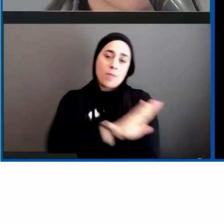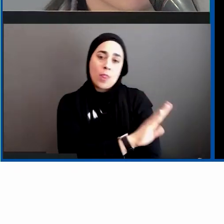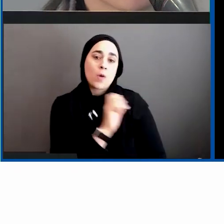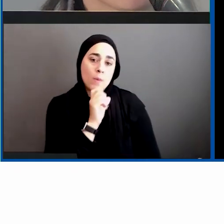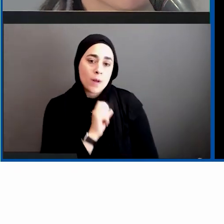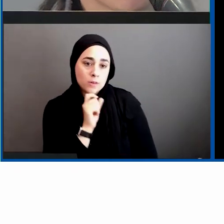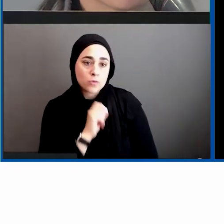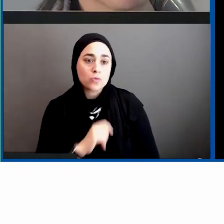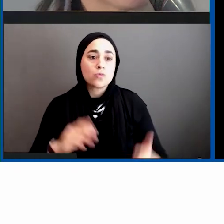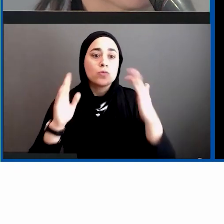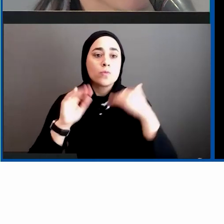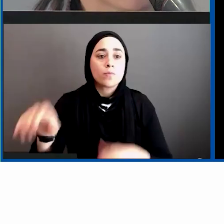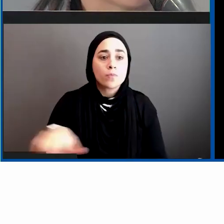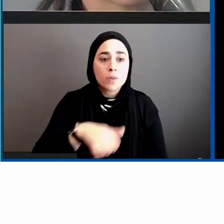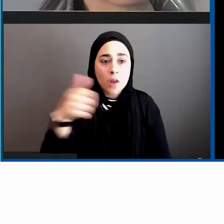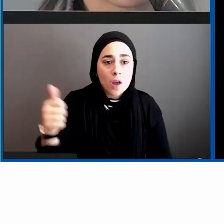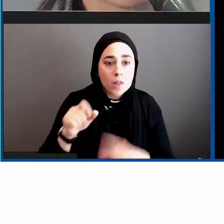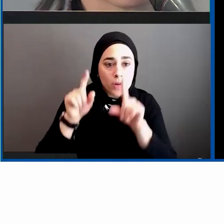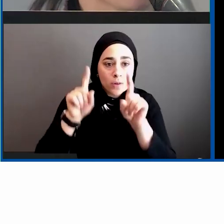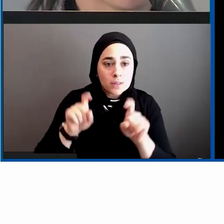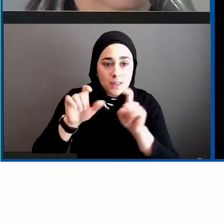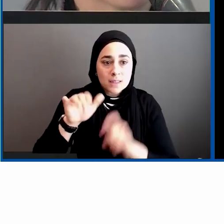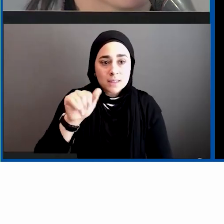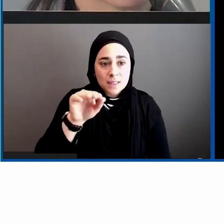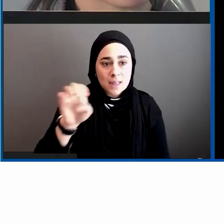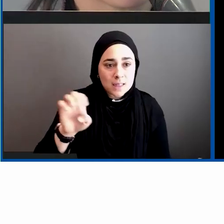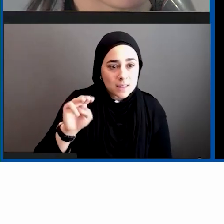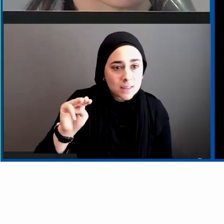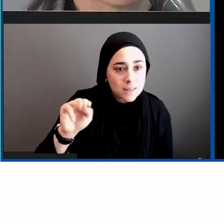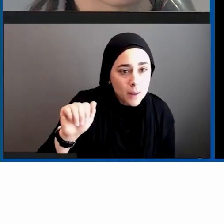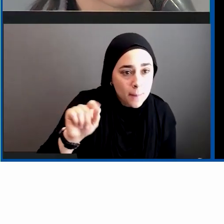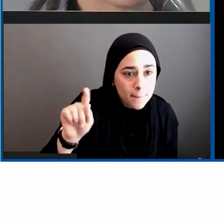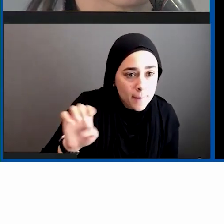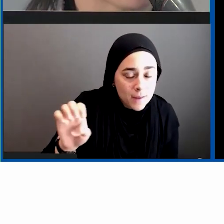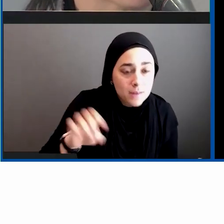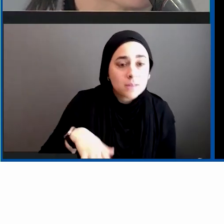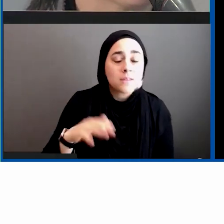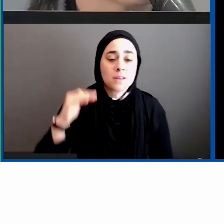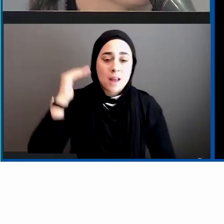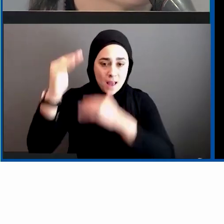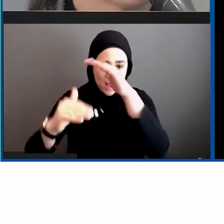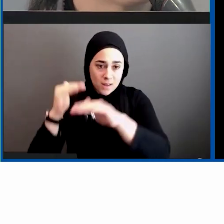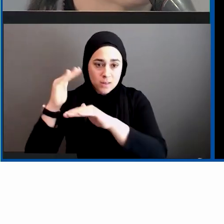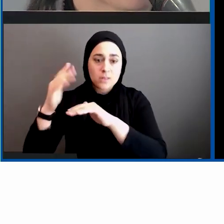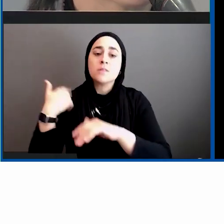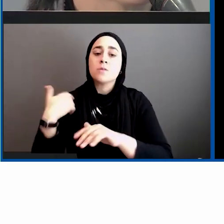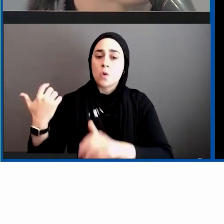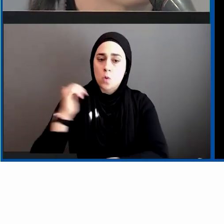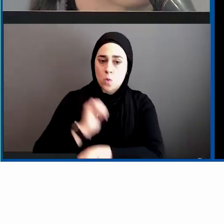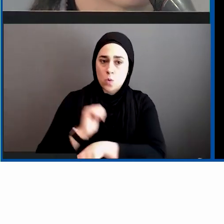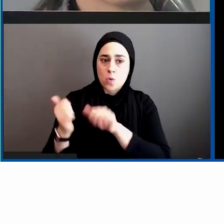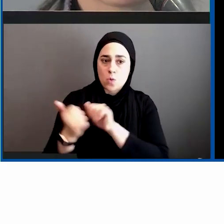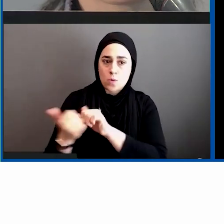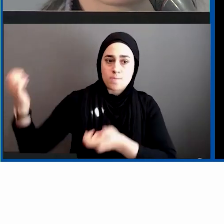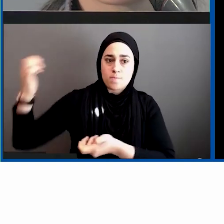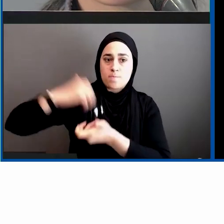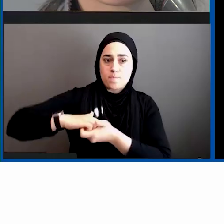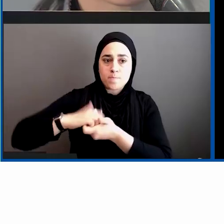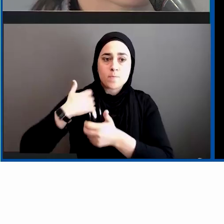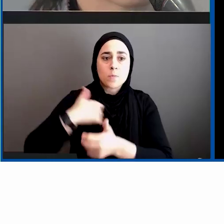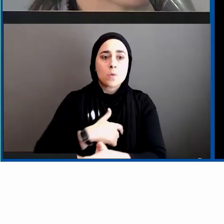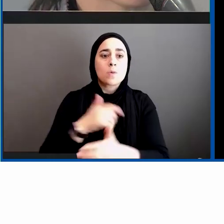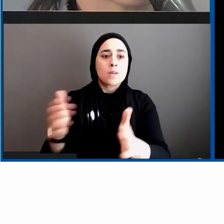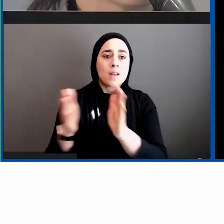Maze is another test case. Maze was an adult represented by Neighborhood Legal Services. We worked in partnership, and we were asking for a waiver of